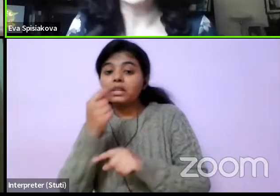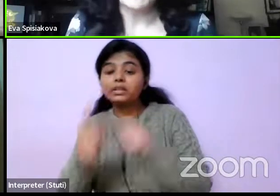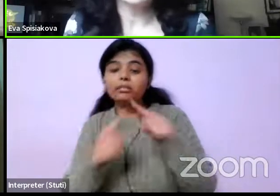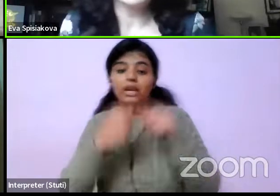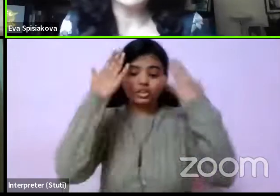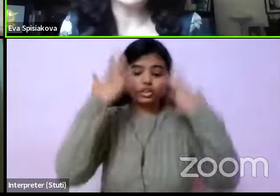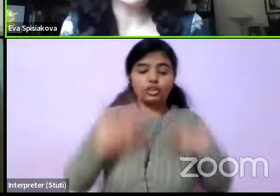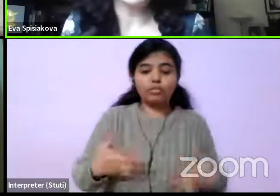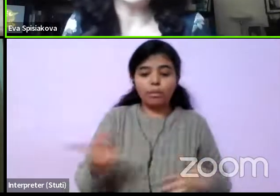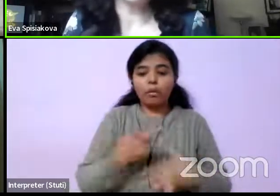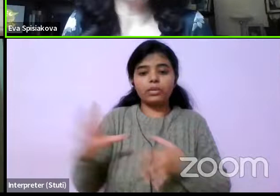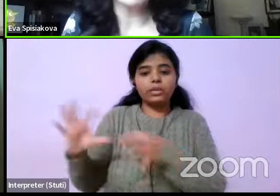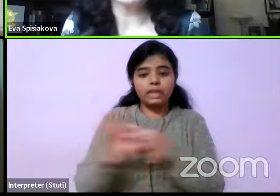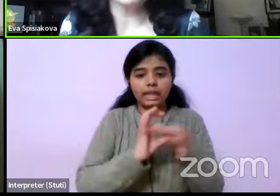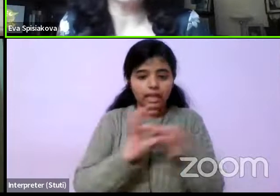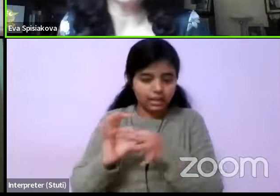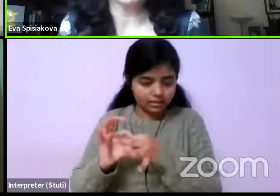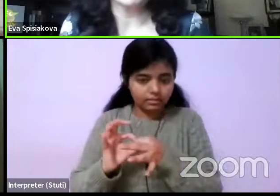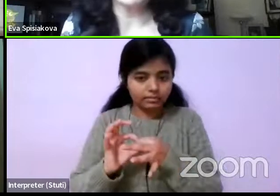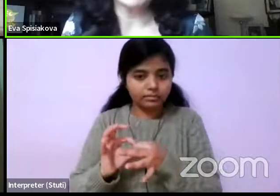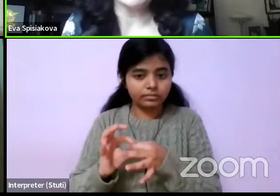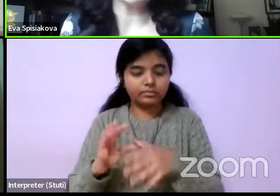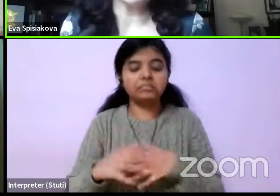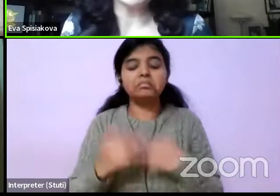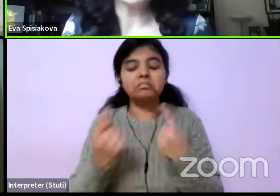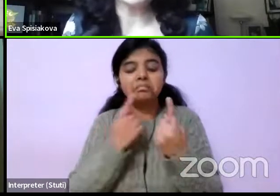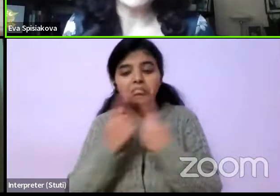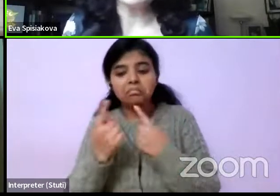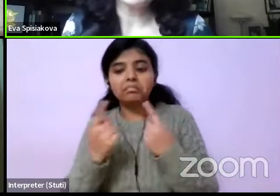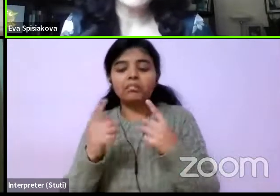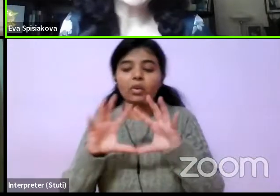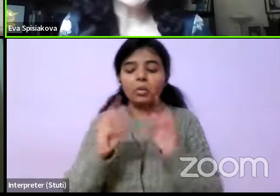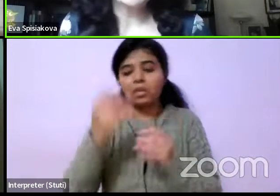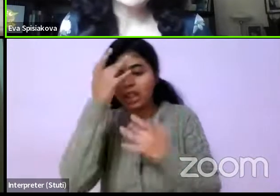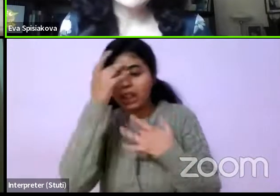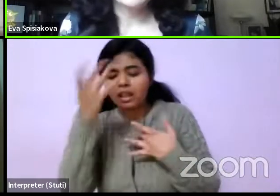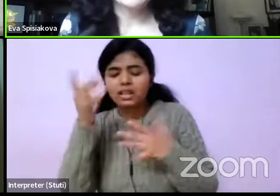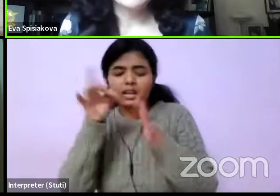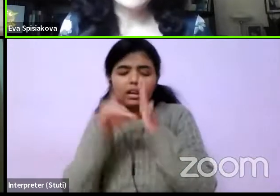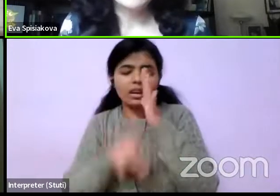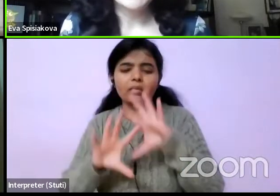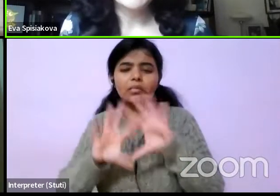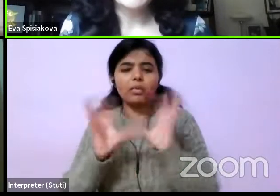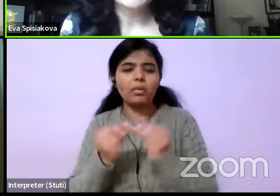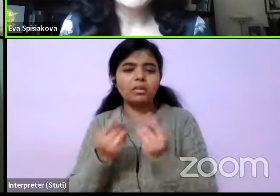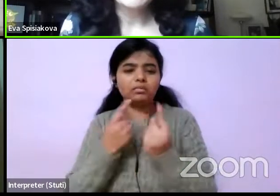the title suggests. So looking at how we talk about body and illness and health.